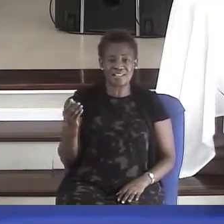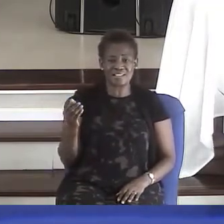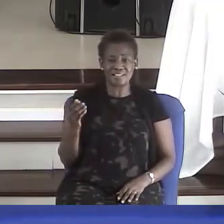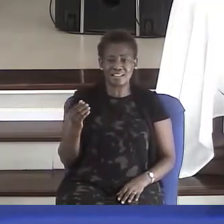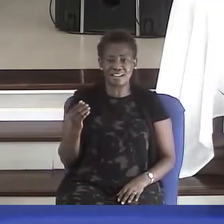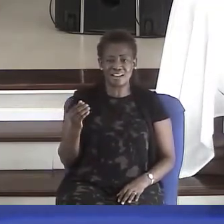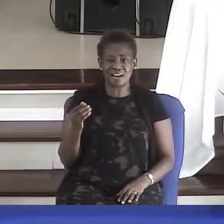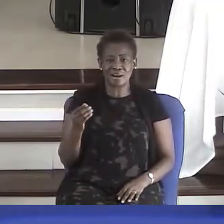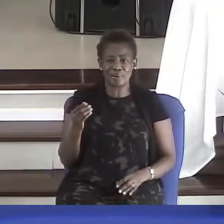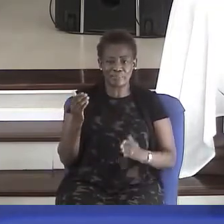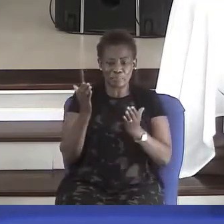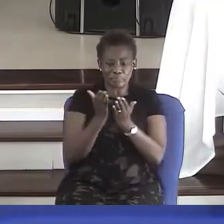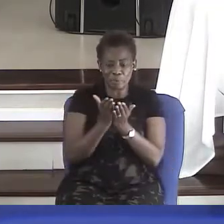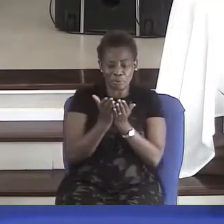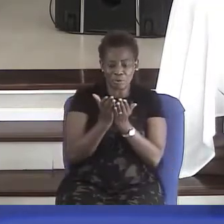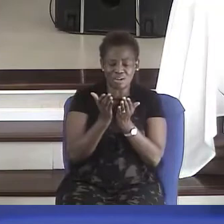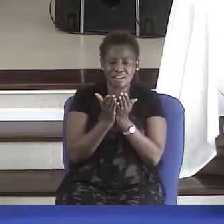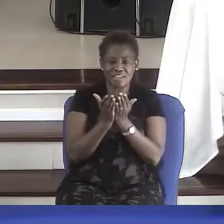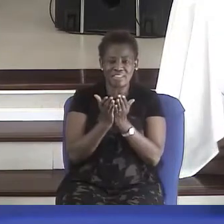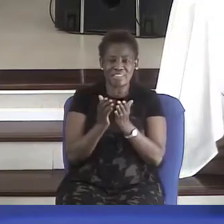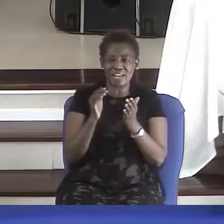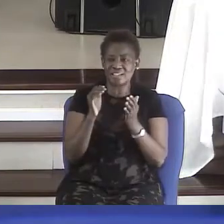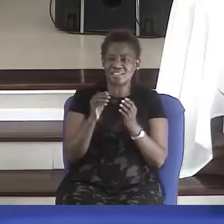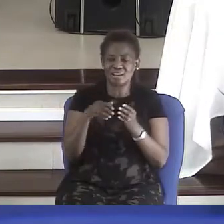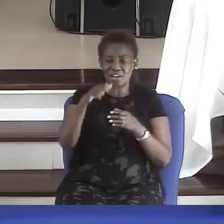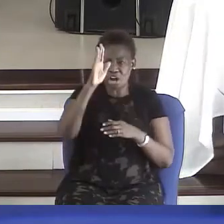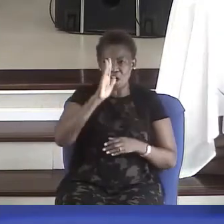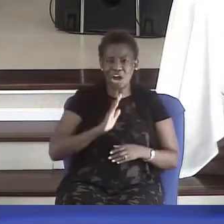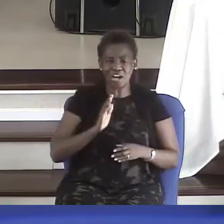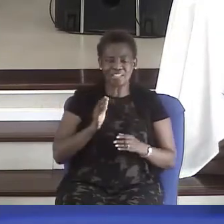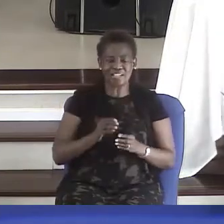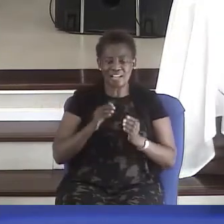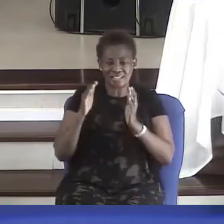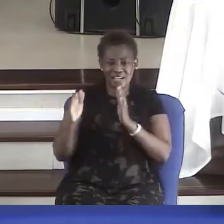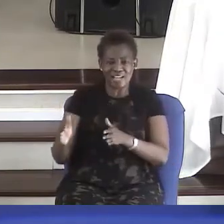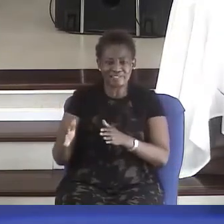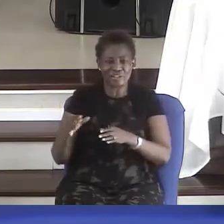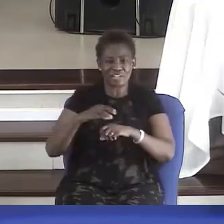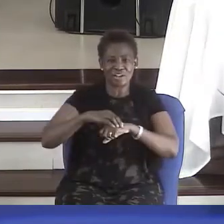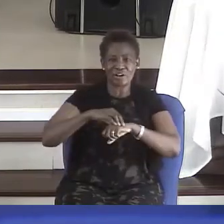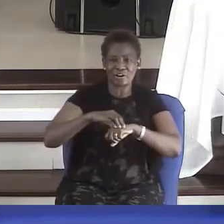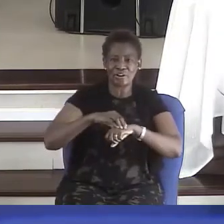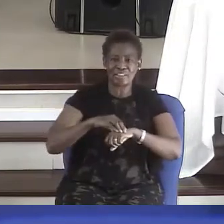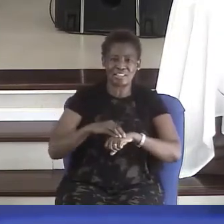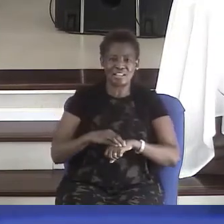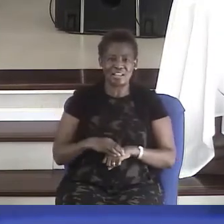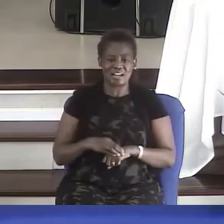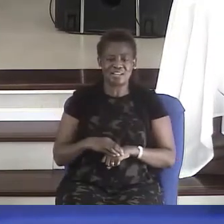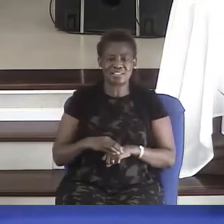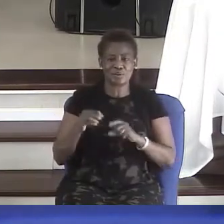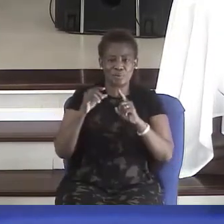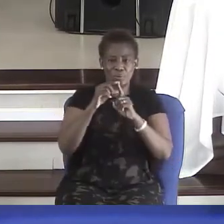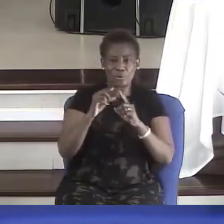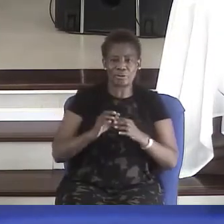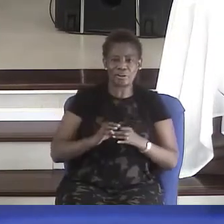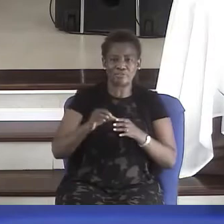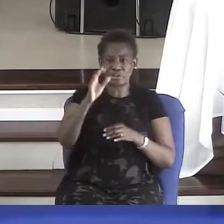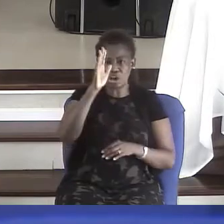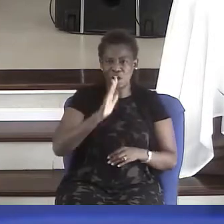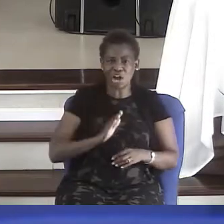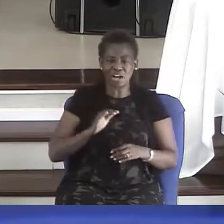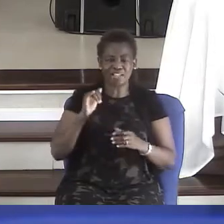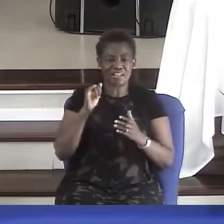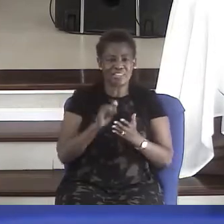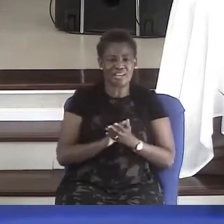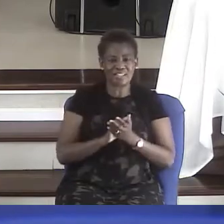Manual of Life, the Manual for Life. It's the Word of God. It's the Word of God that is quick